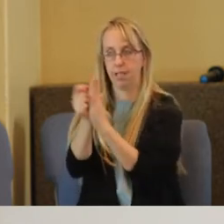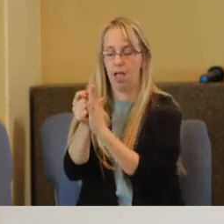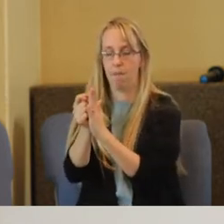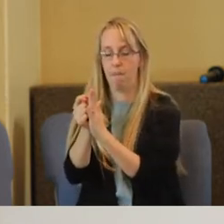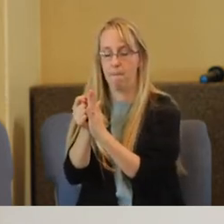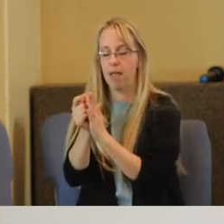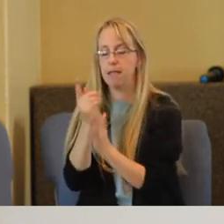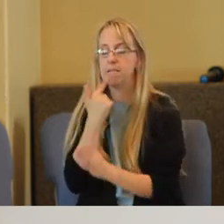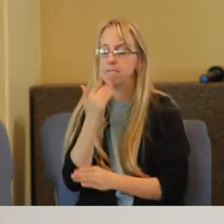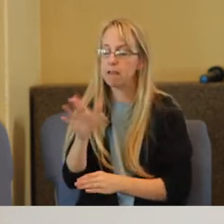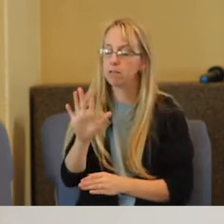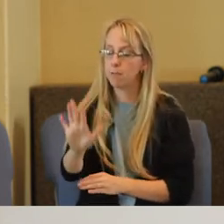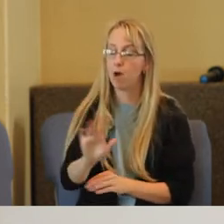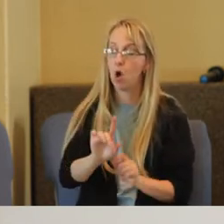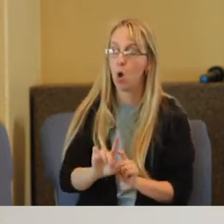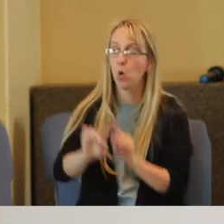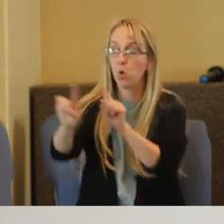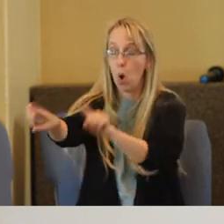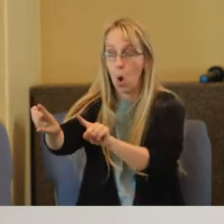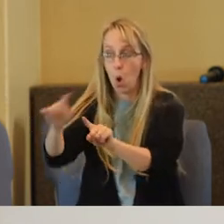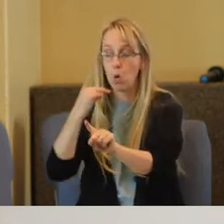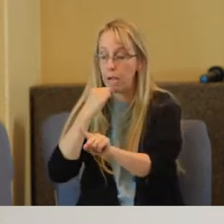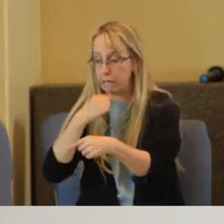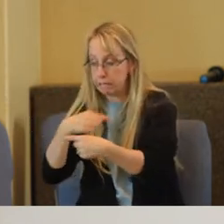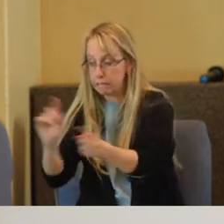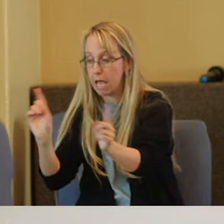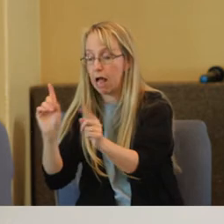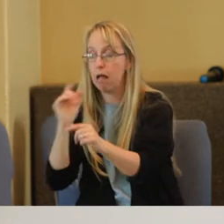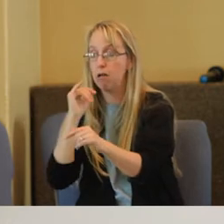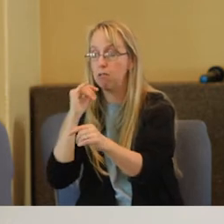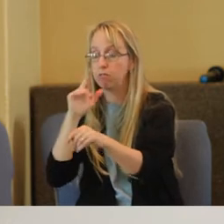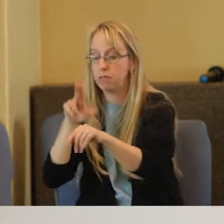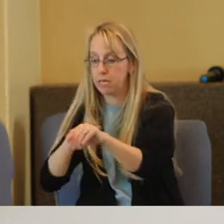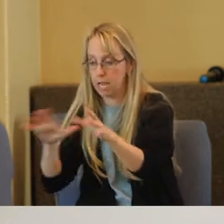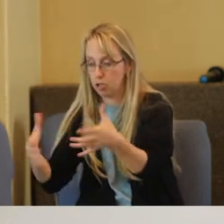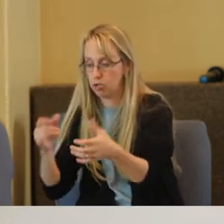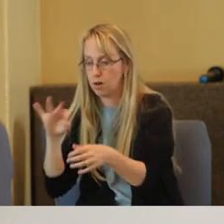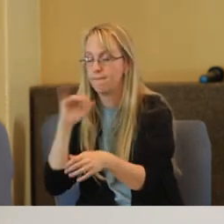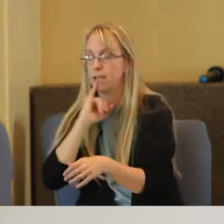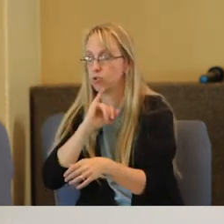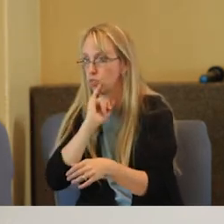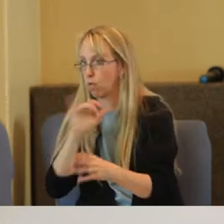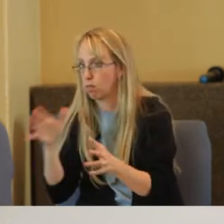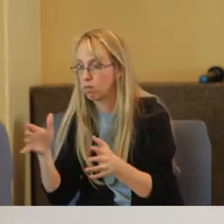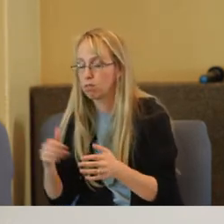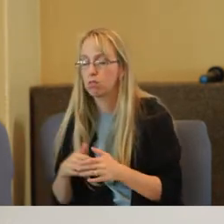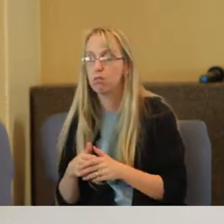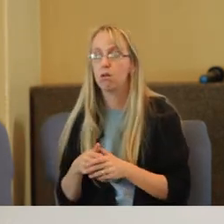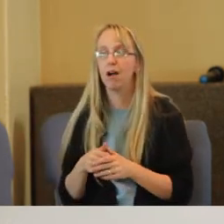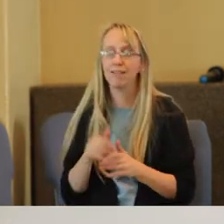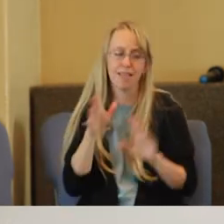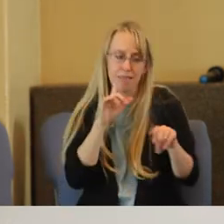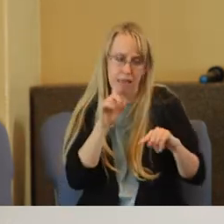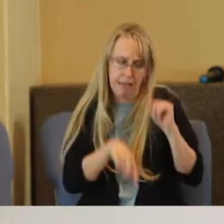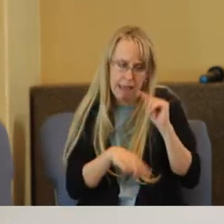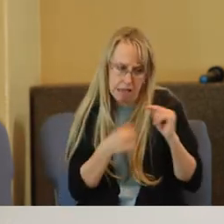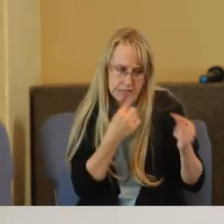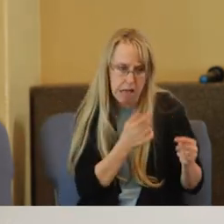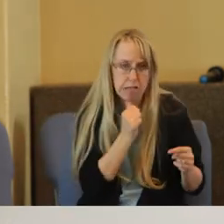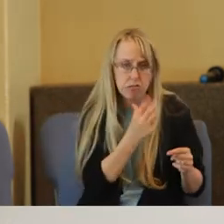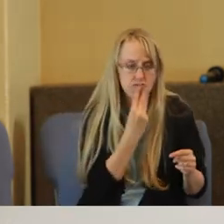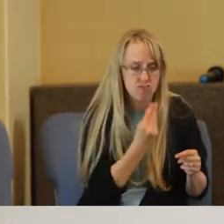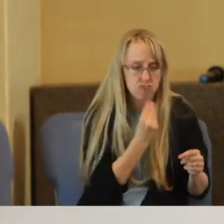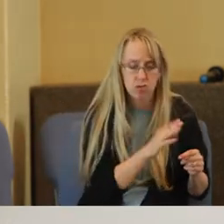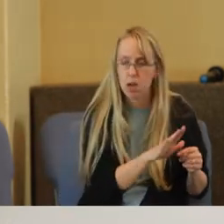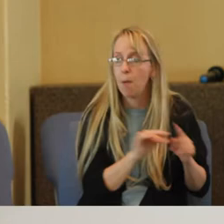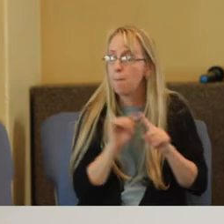that time, he tells them, hey, go and tell the nation of Israel. And it's not that they can't tell the Gentiles, but there seems to be